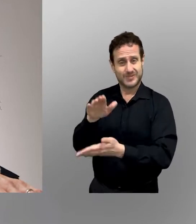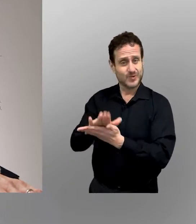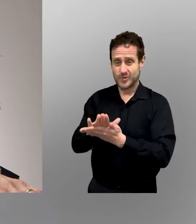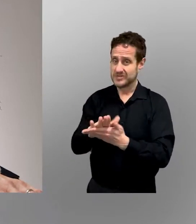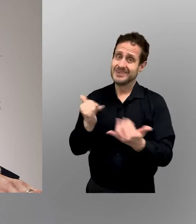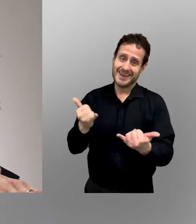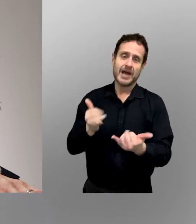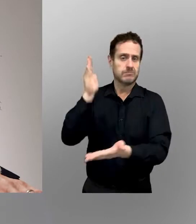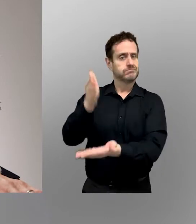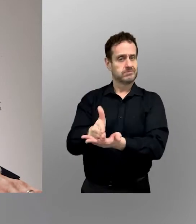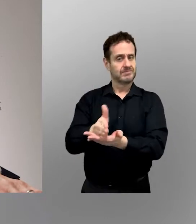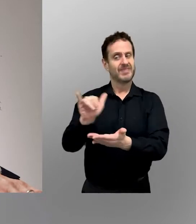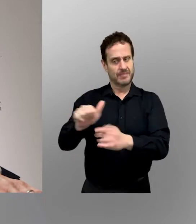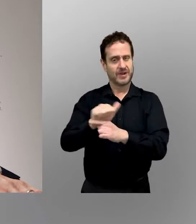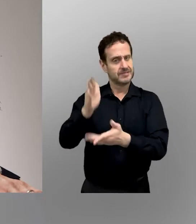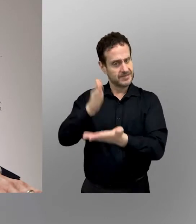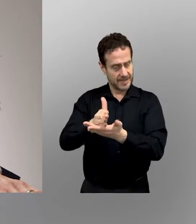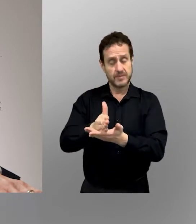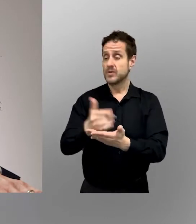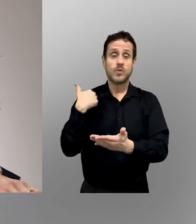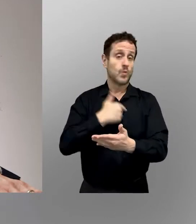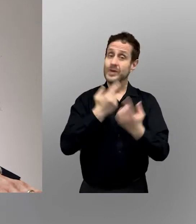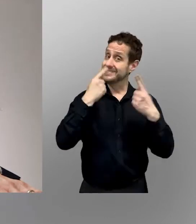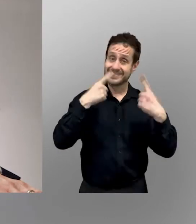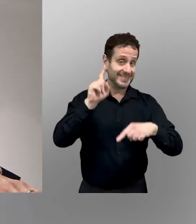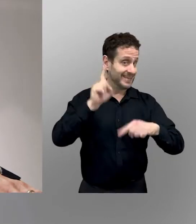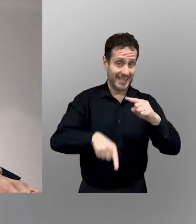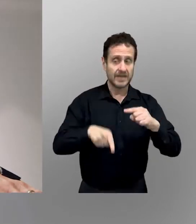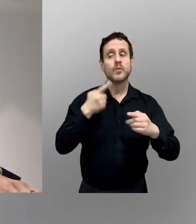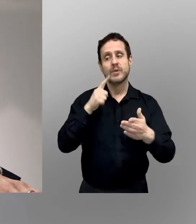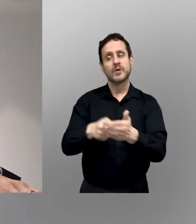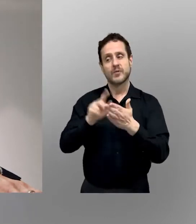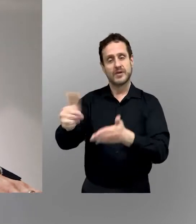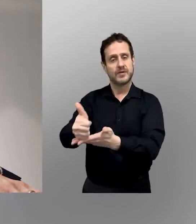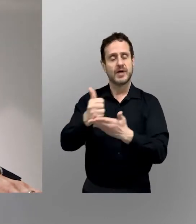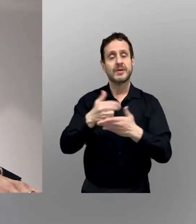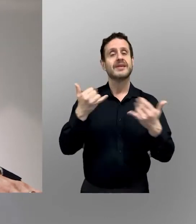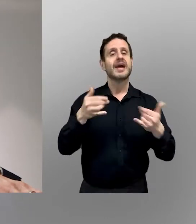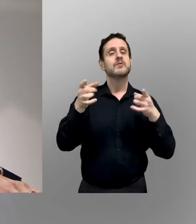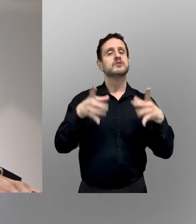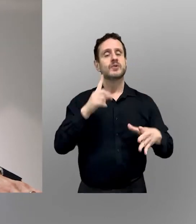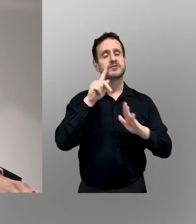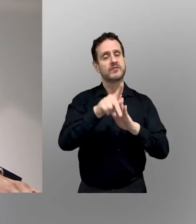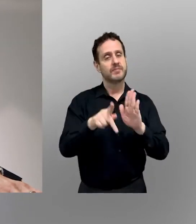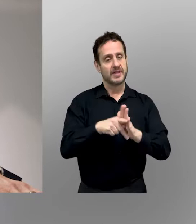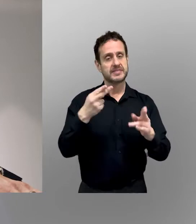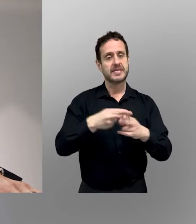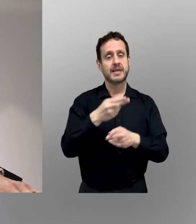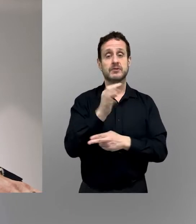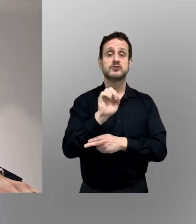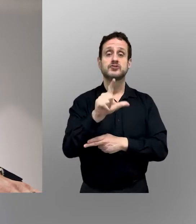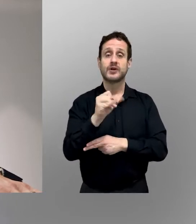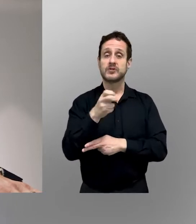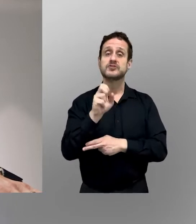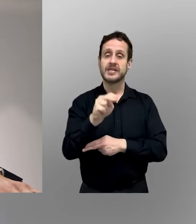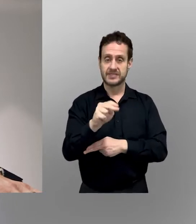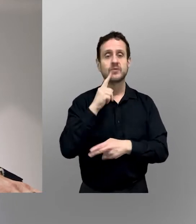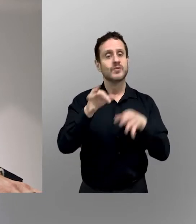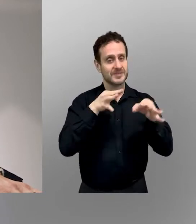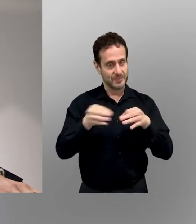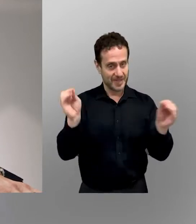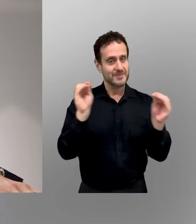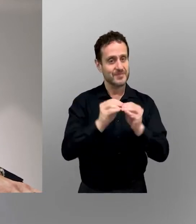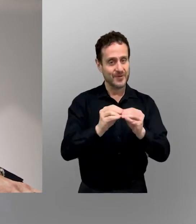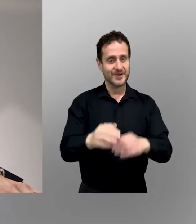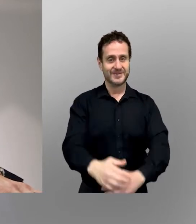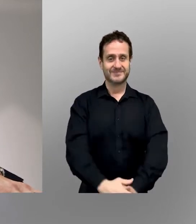We simply could not have accomplished what we did without their help. Here's Director of Policy, Cheryl Jansen, to